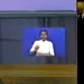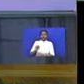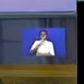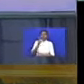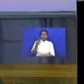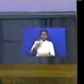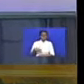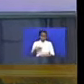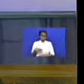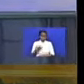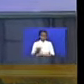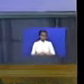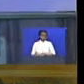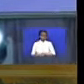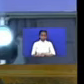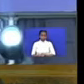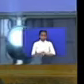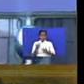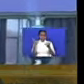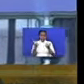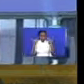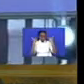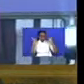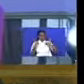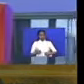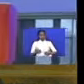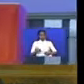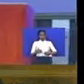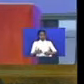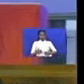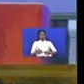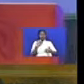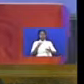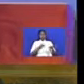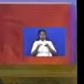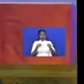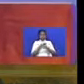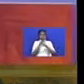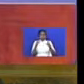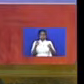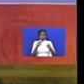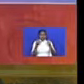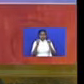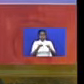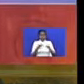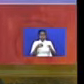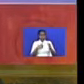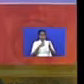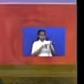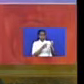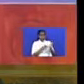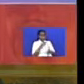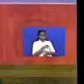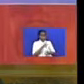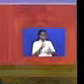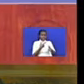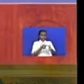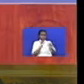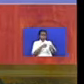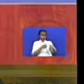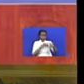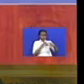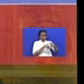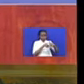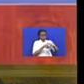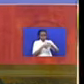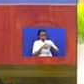rice. I trace it from the store, but it had been bagged and tagged. And I can be able to trace it down even from the